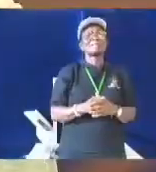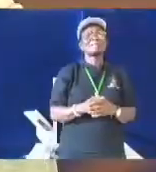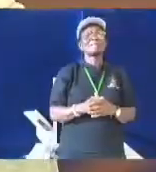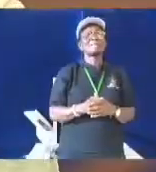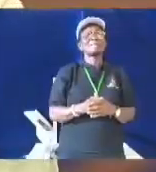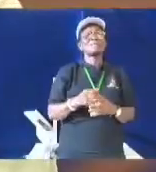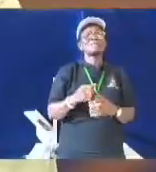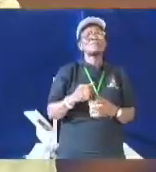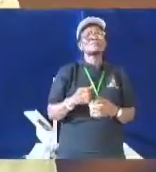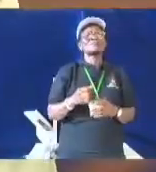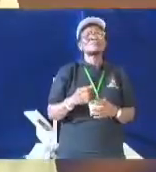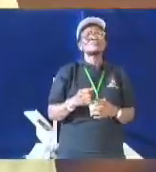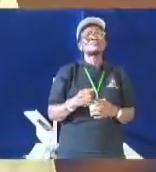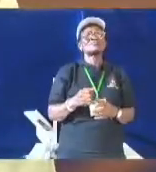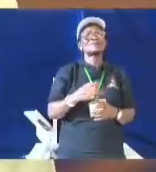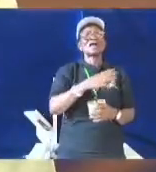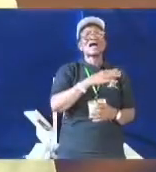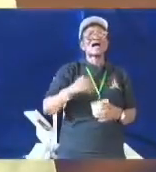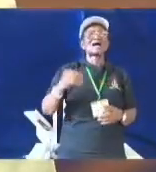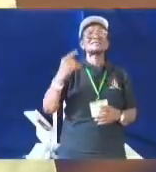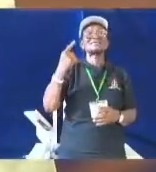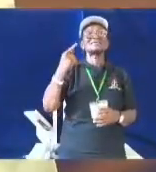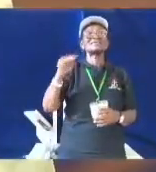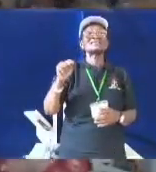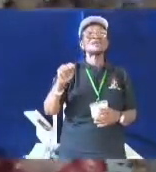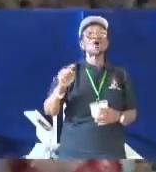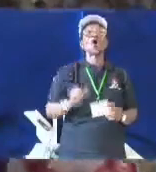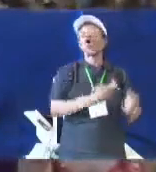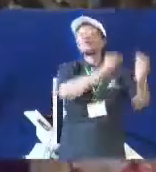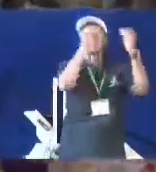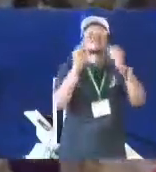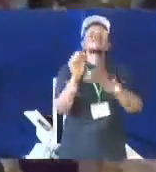And the Almighty God wants to hear your shout of hallelujah.